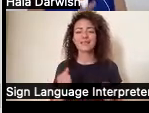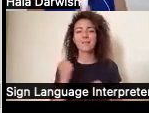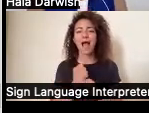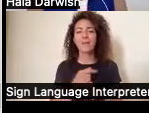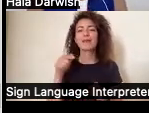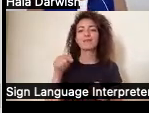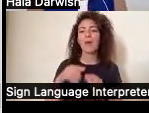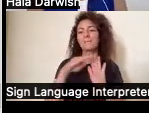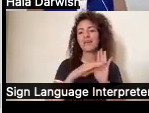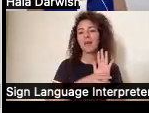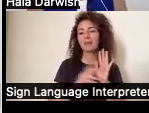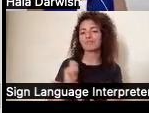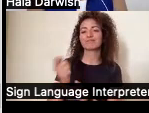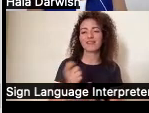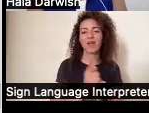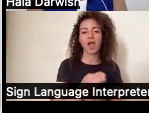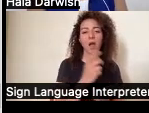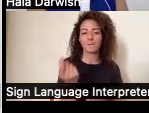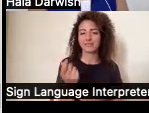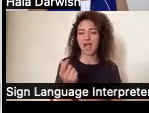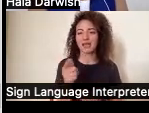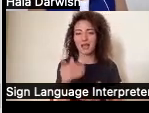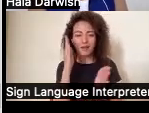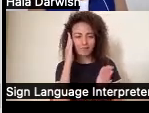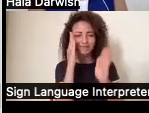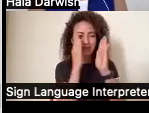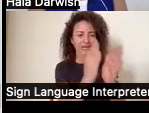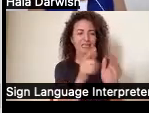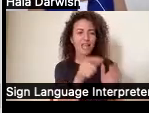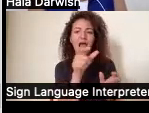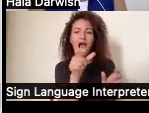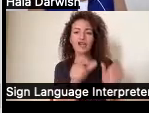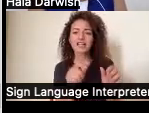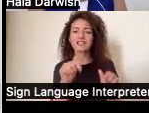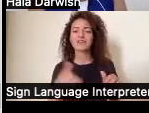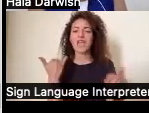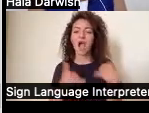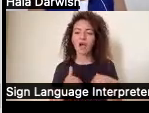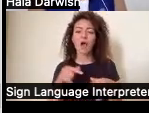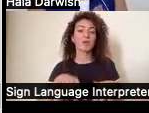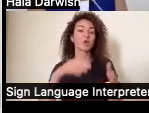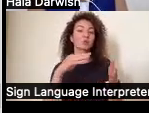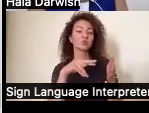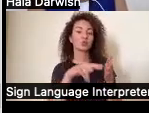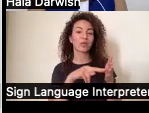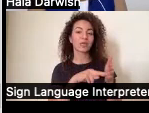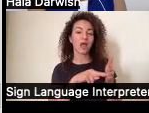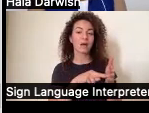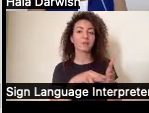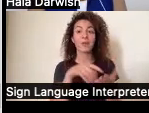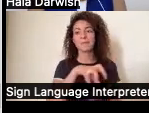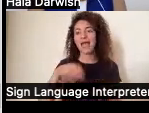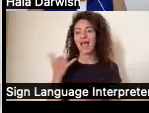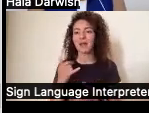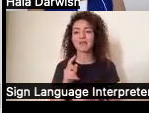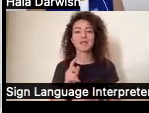transfer targeting such a vulnerable group in Syria within the humanitarian context. It was not easy, but it's